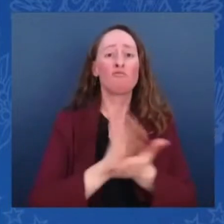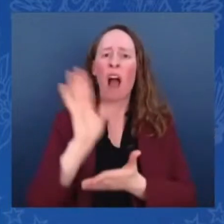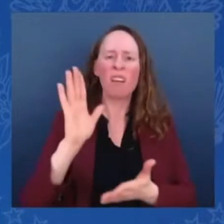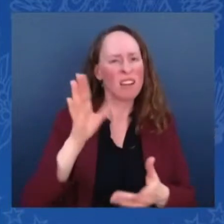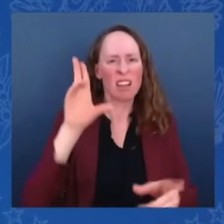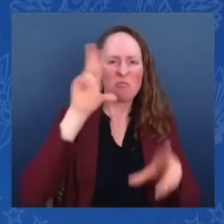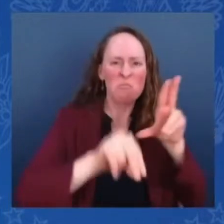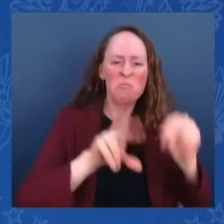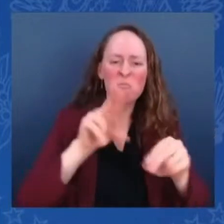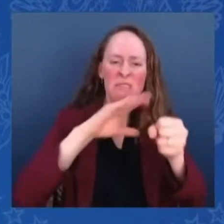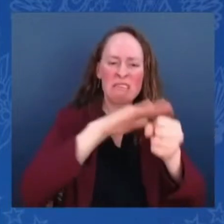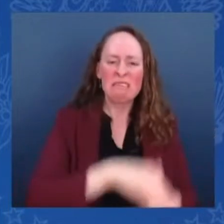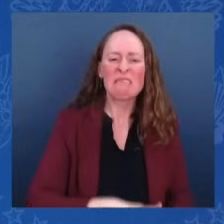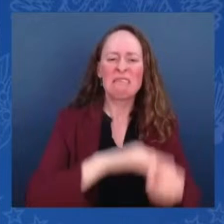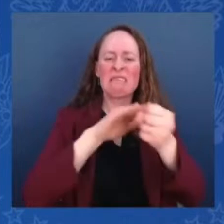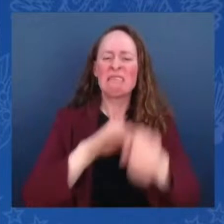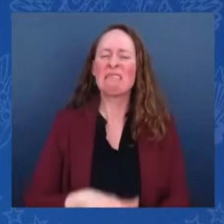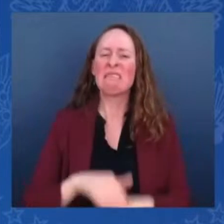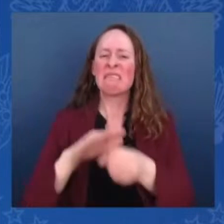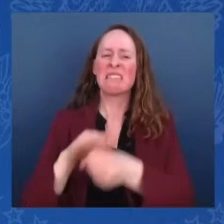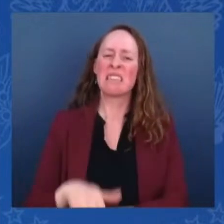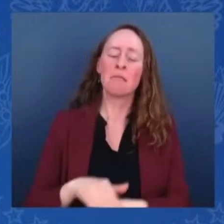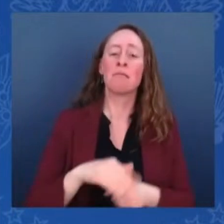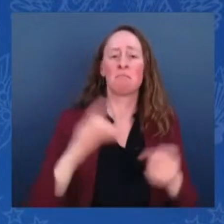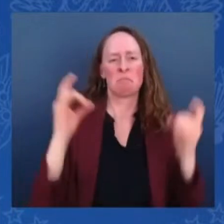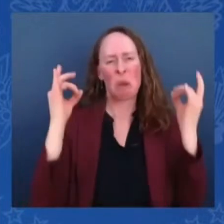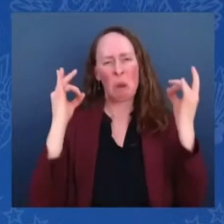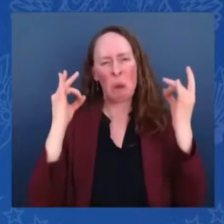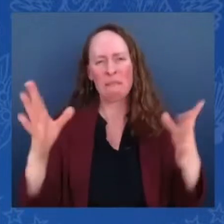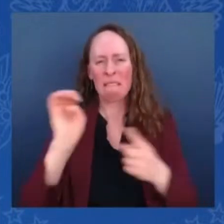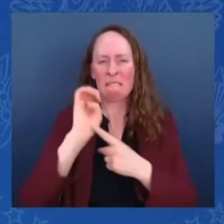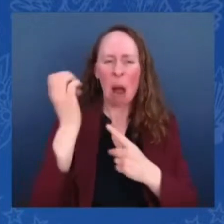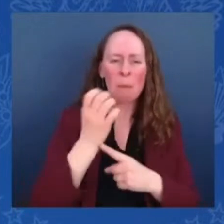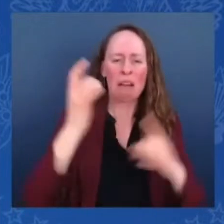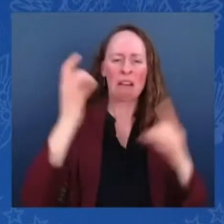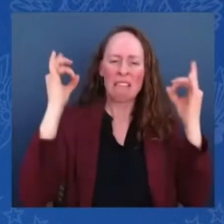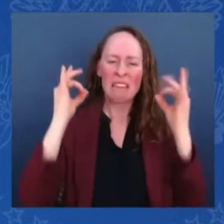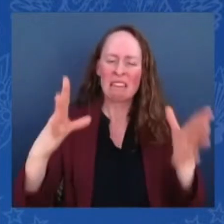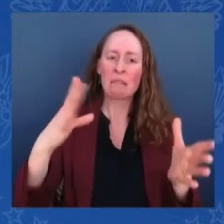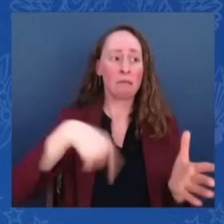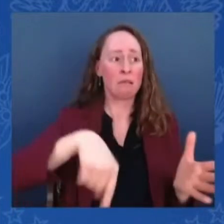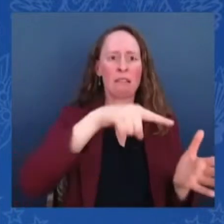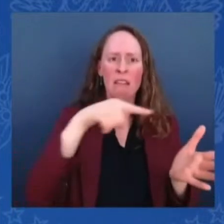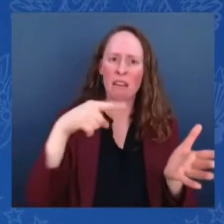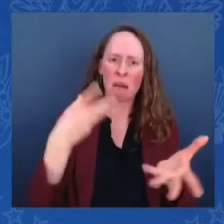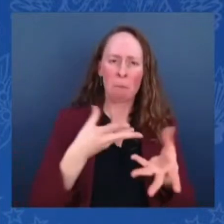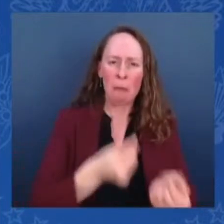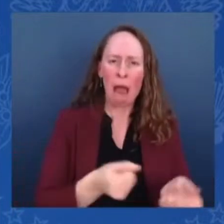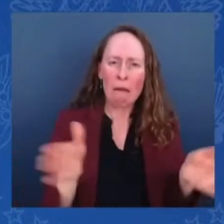unmanageable debt, shoddy construction, all in exchange for